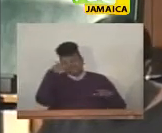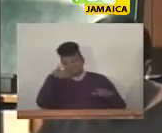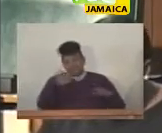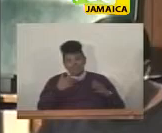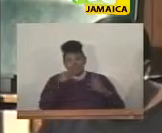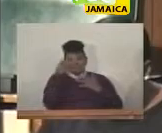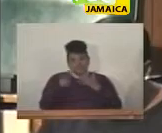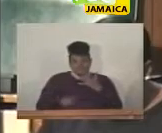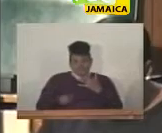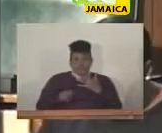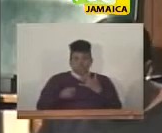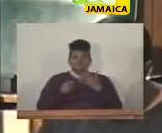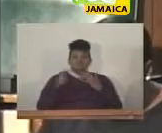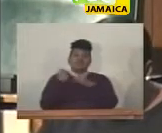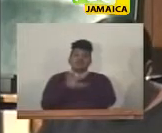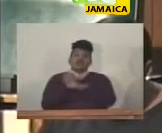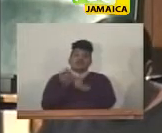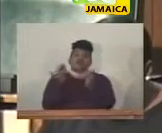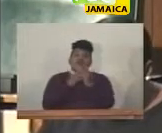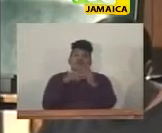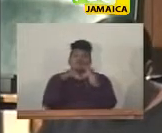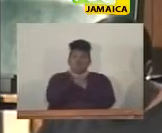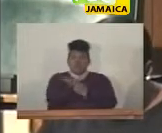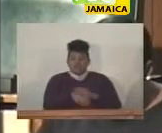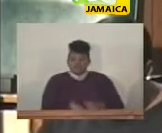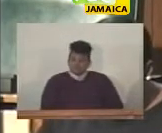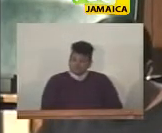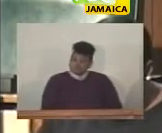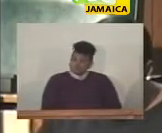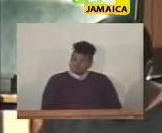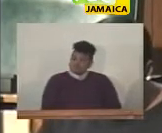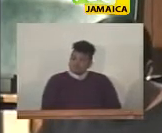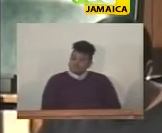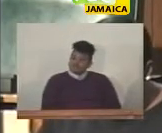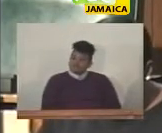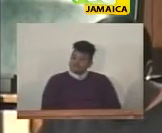the lowest unemployment rate in a decade,